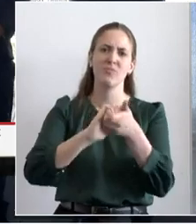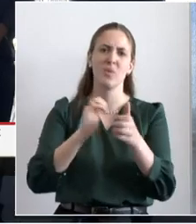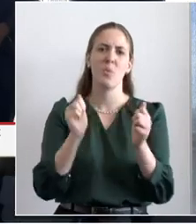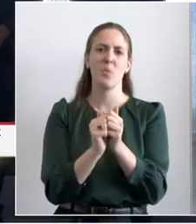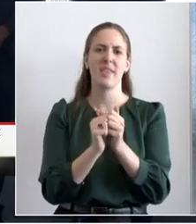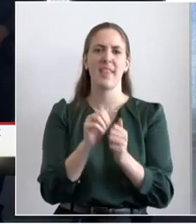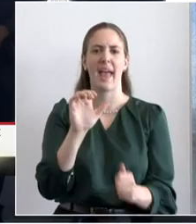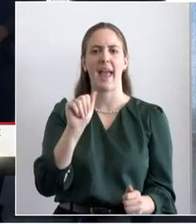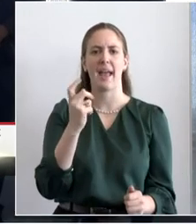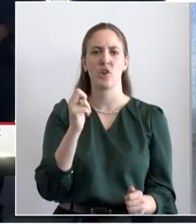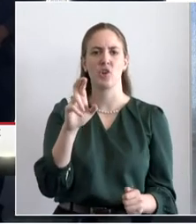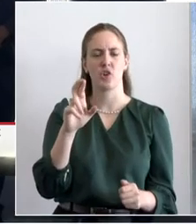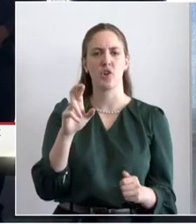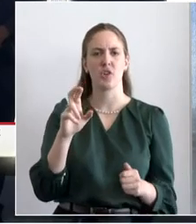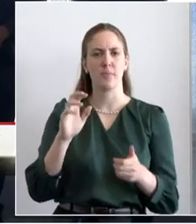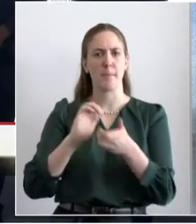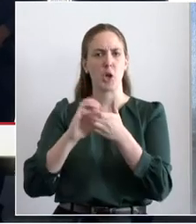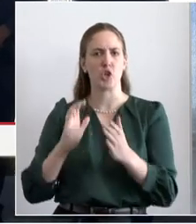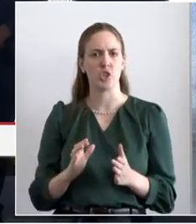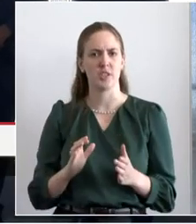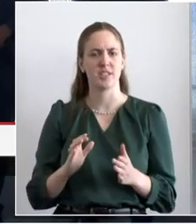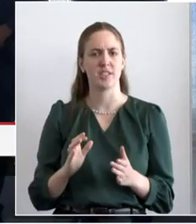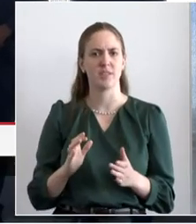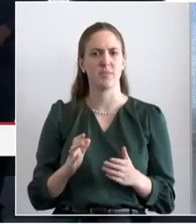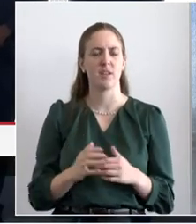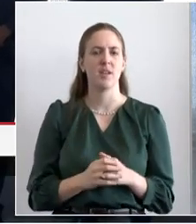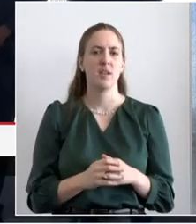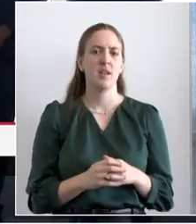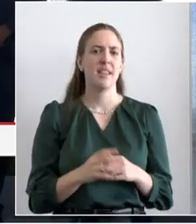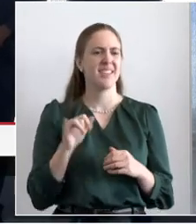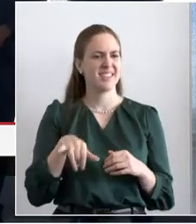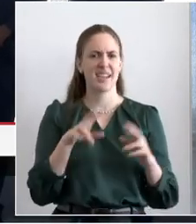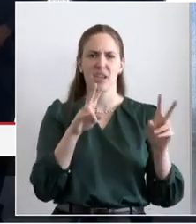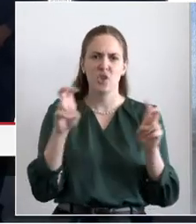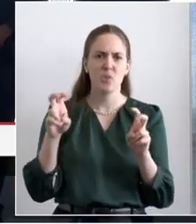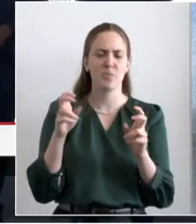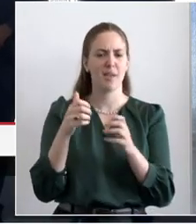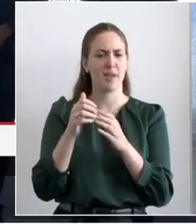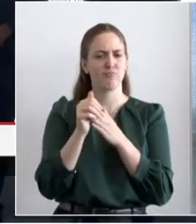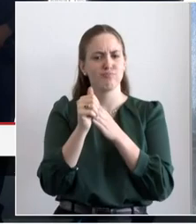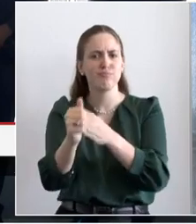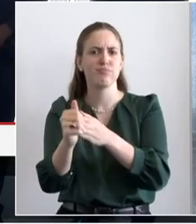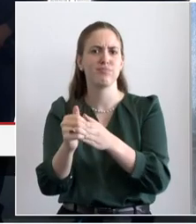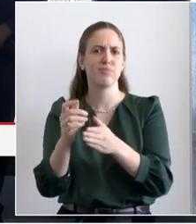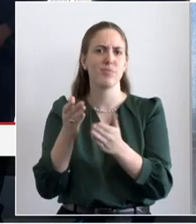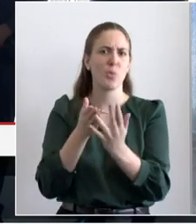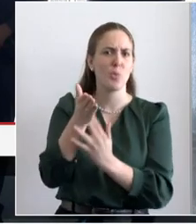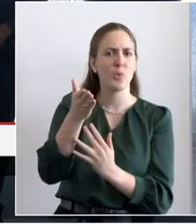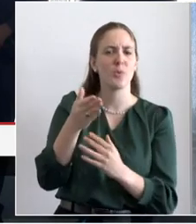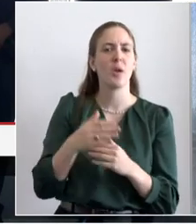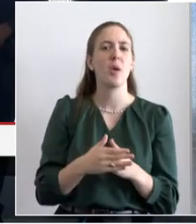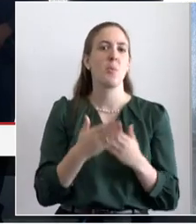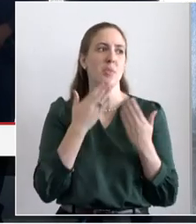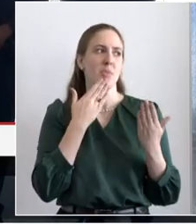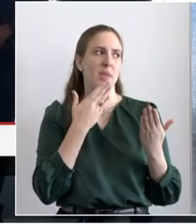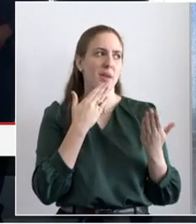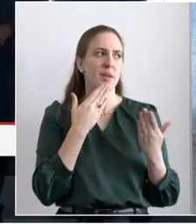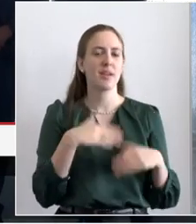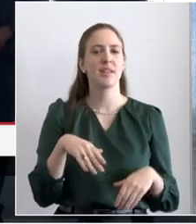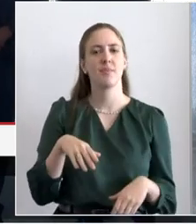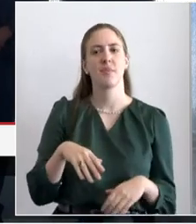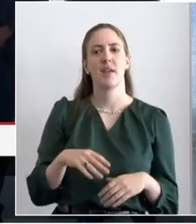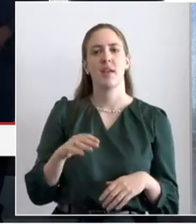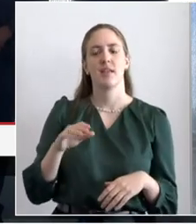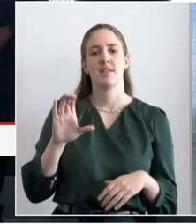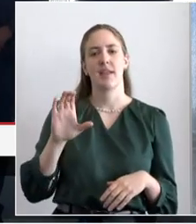us around this issue. I want to thank the team at the Coalition for Nonprofit Housing and Economic Development. Without you, we would